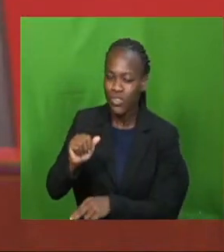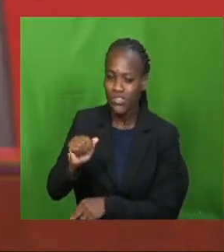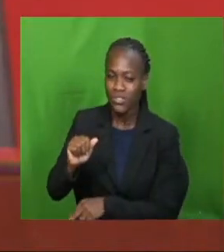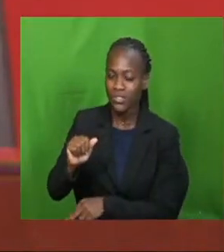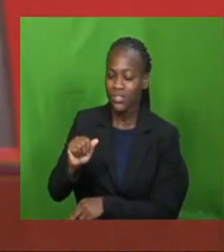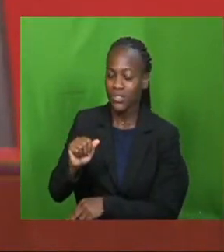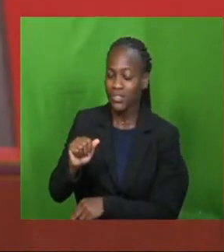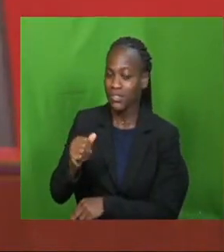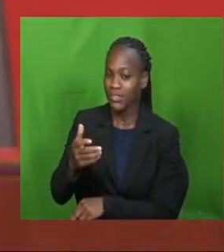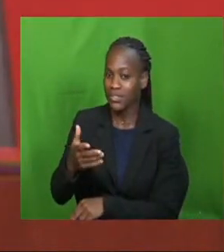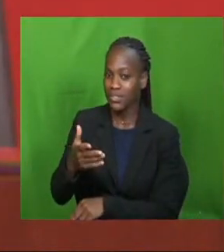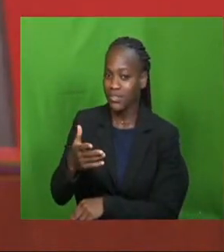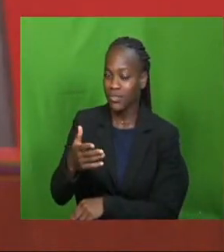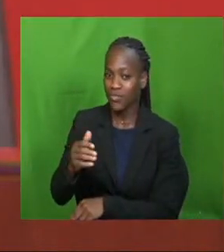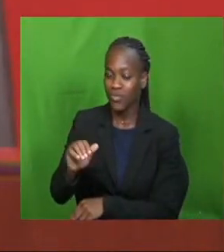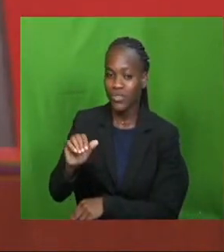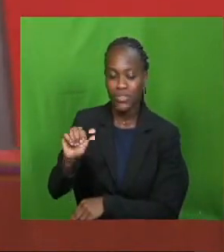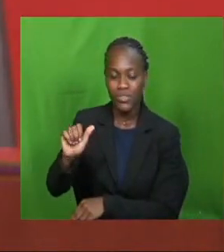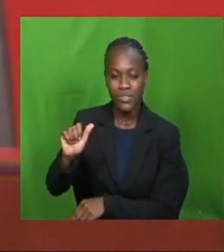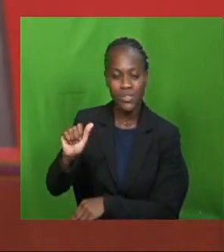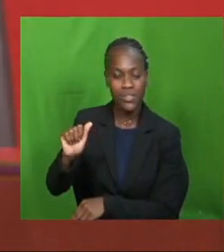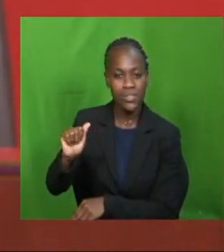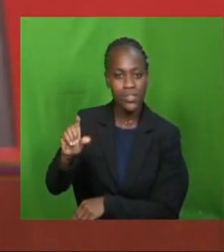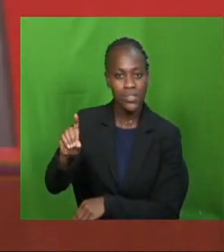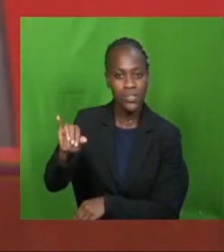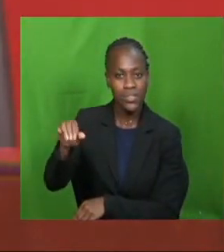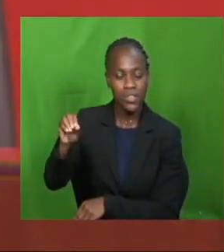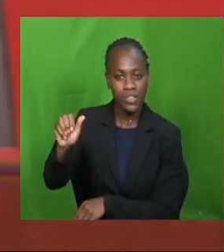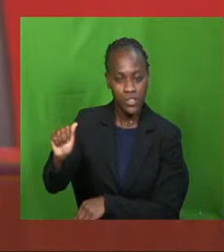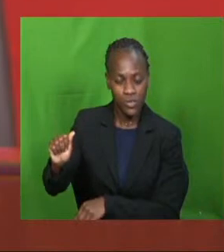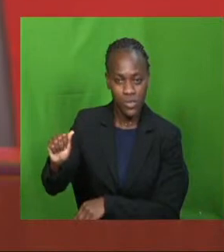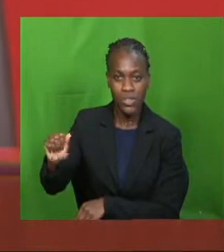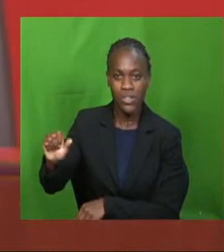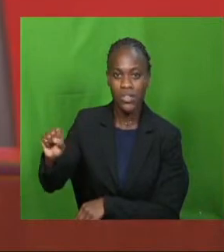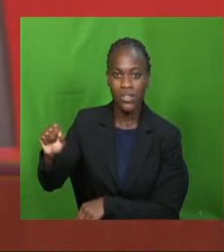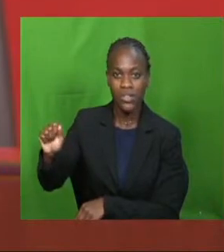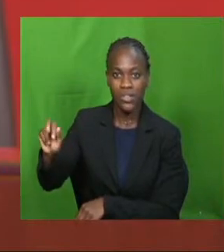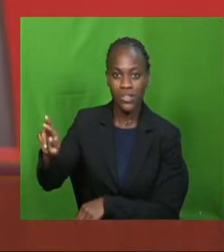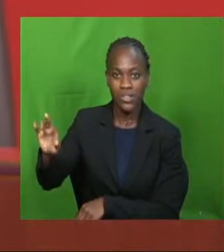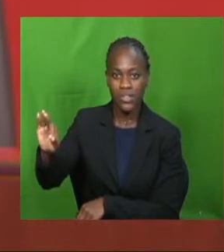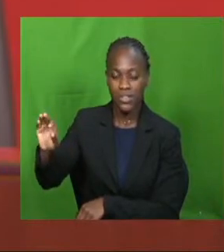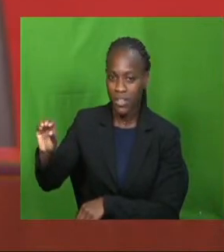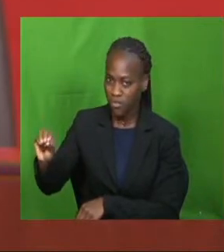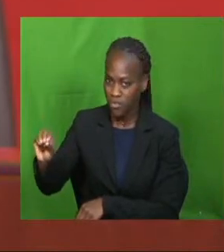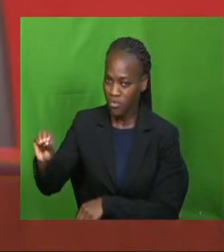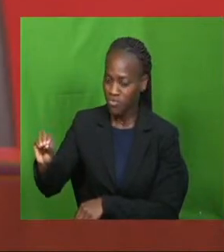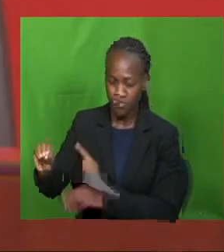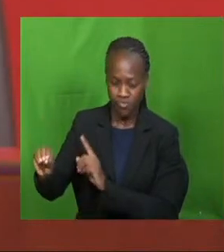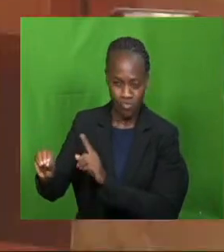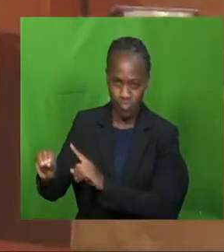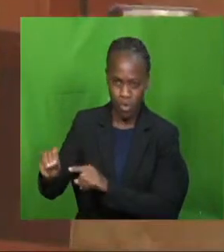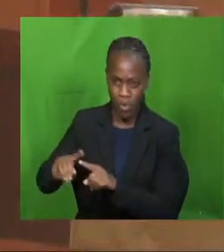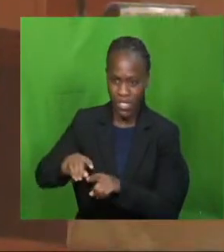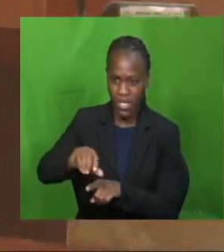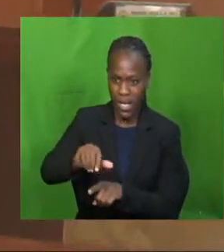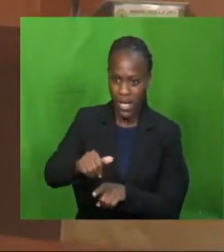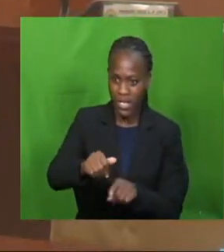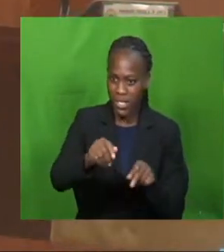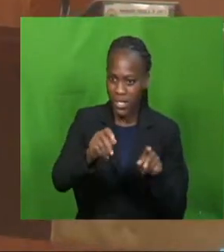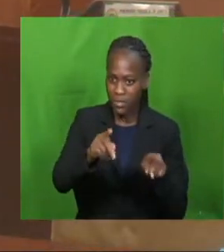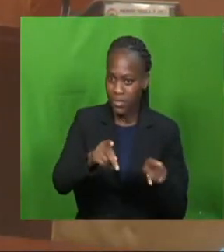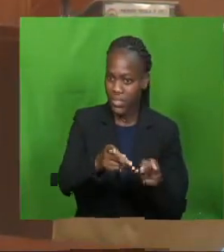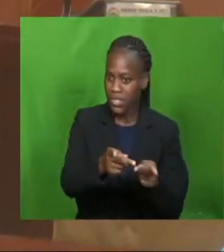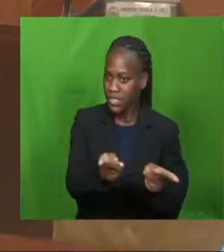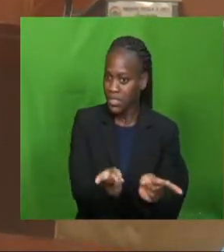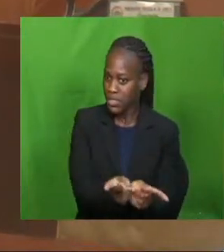Honorable Usubio and not address of. For the records, let's correct it, please. It's important. It is important for the records. This is Honorable Usubio's seat